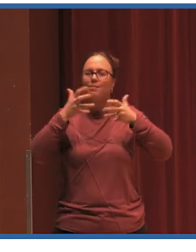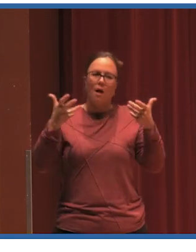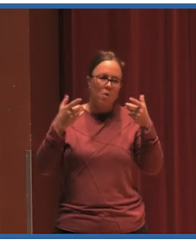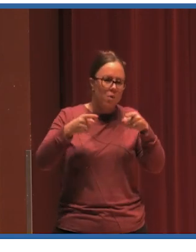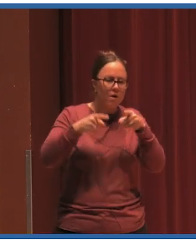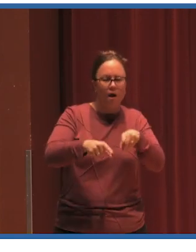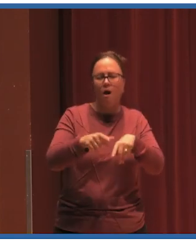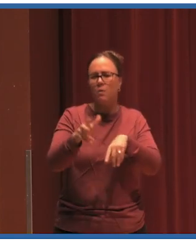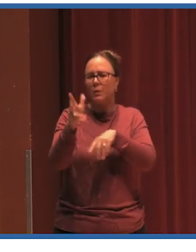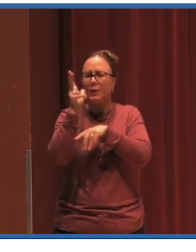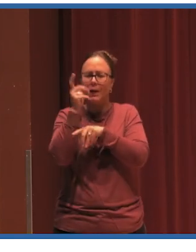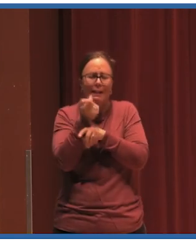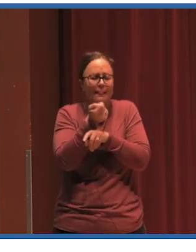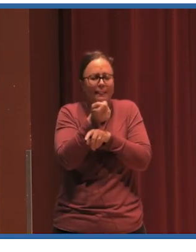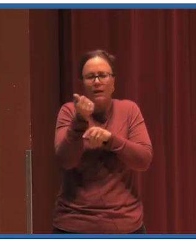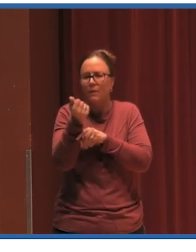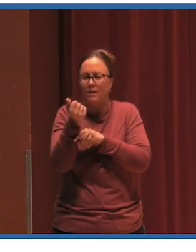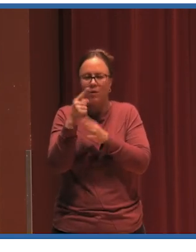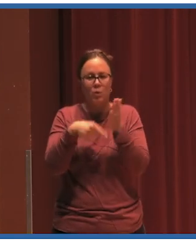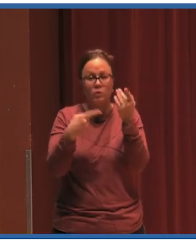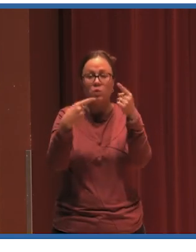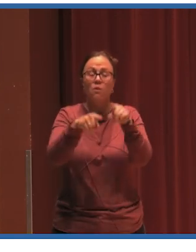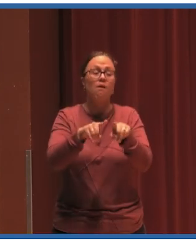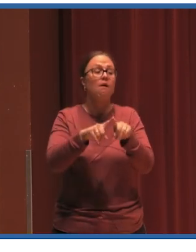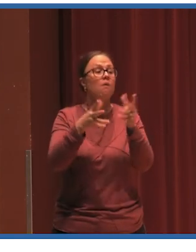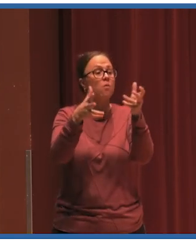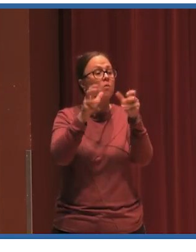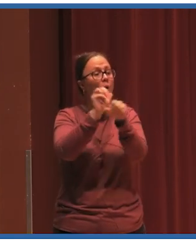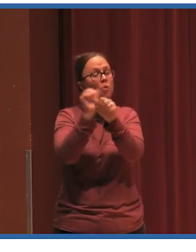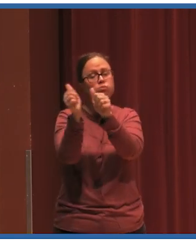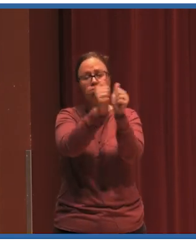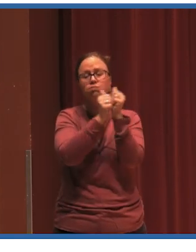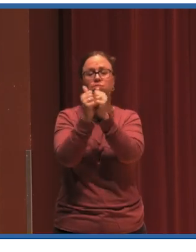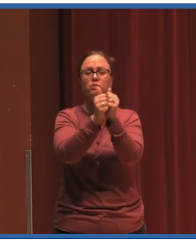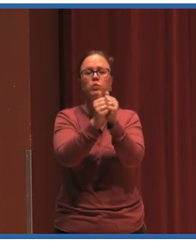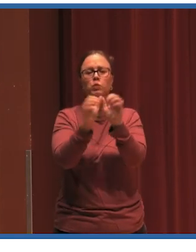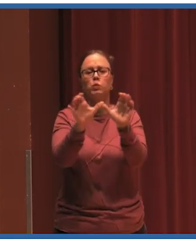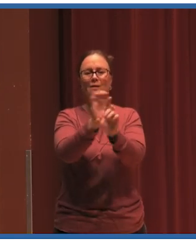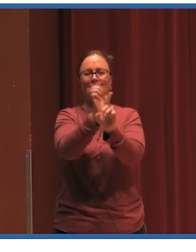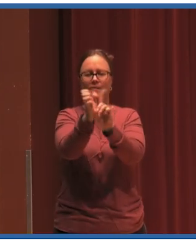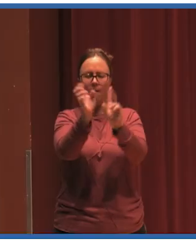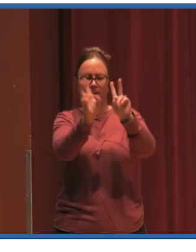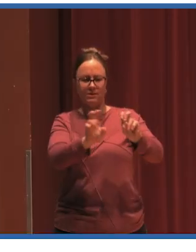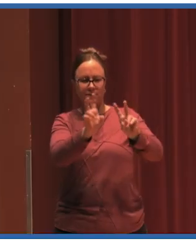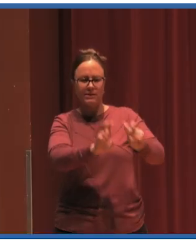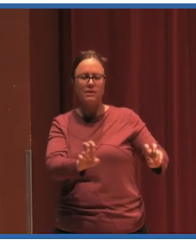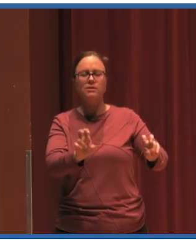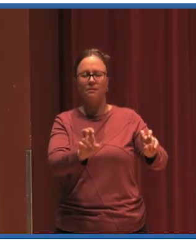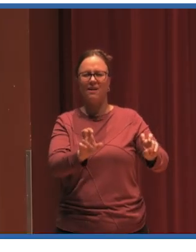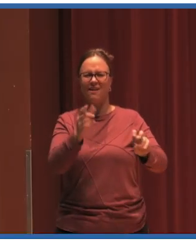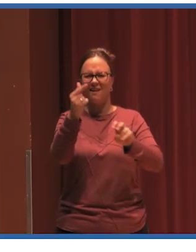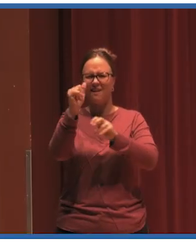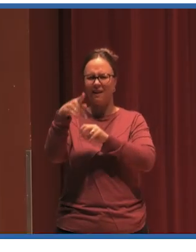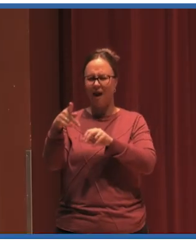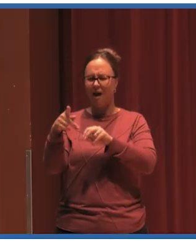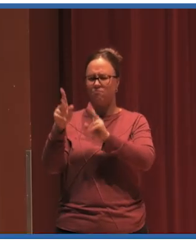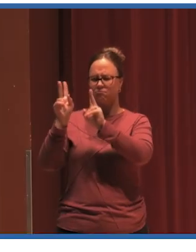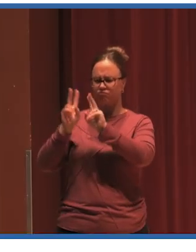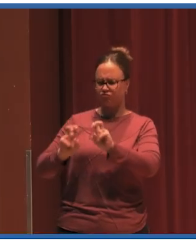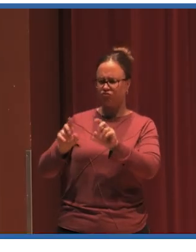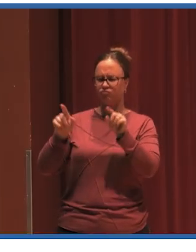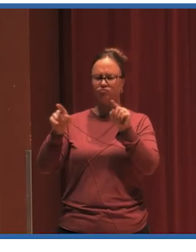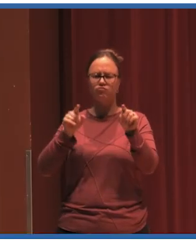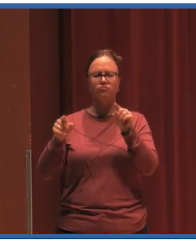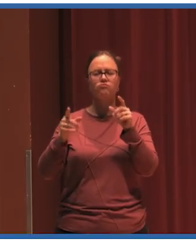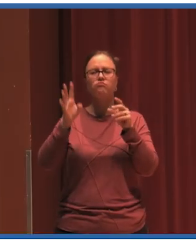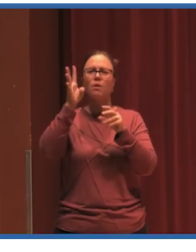heard just a little bit about that. And we'd like to work together to do a bit of an environmental assessment and a gap analysis and really come up with what